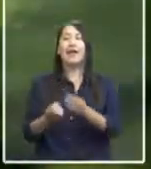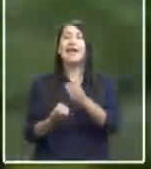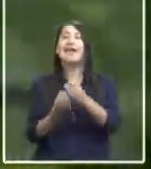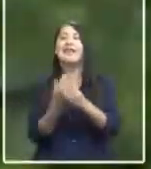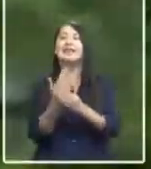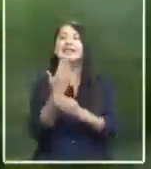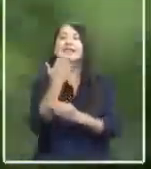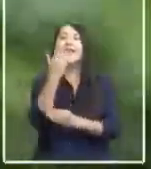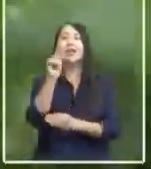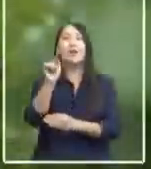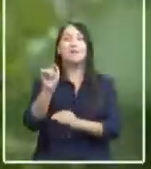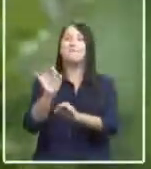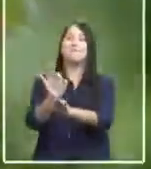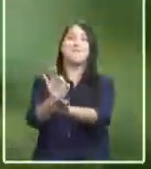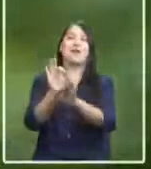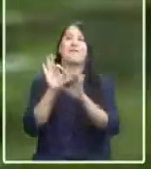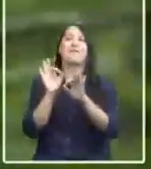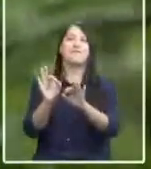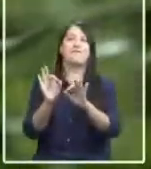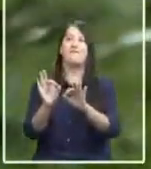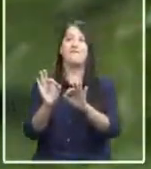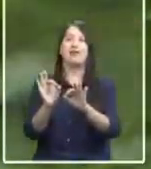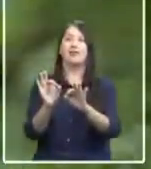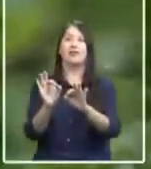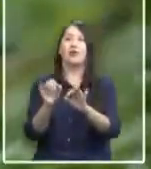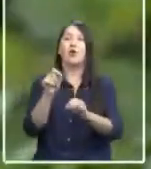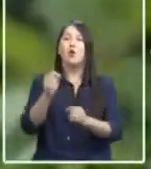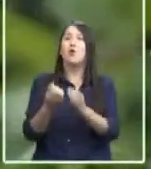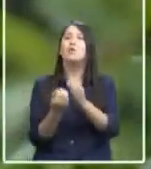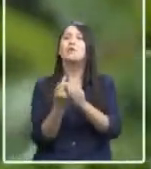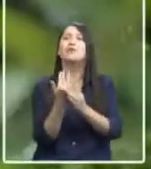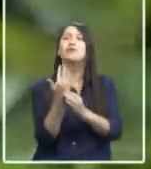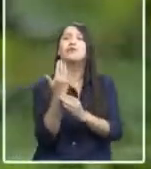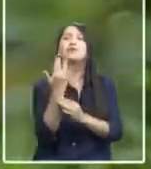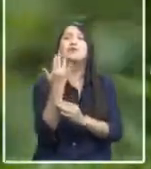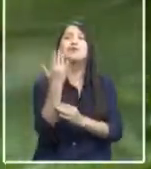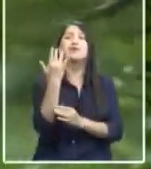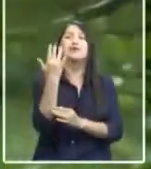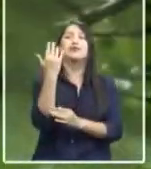gradient of growth. Uh-huh. So it's perfect, no? Un crescimento